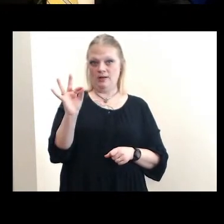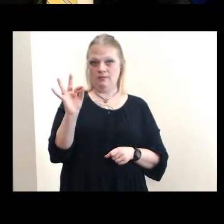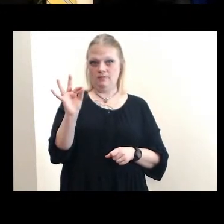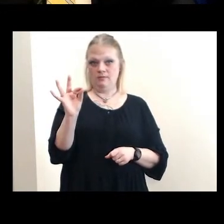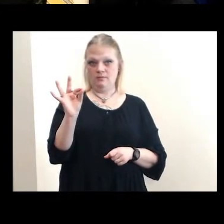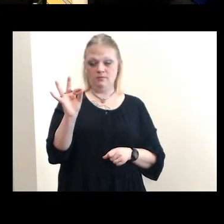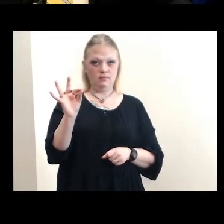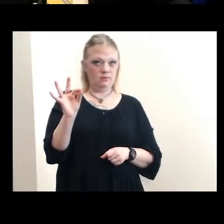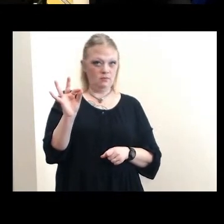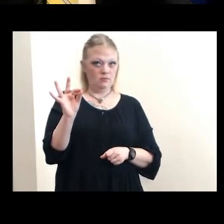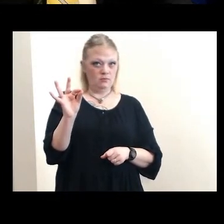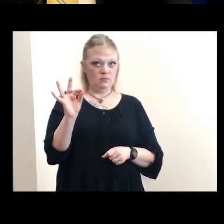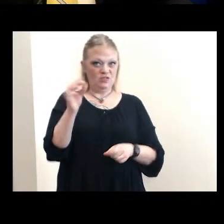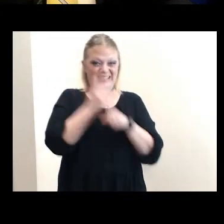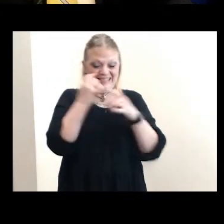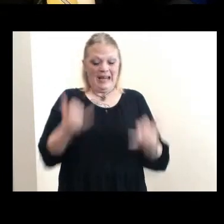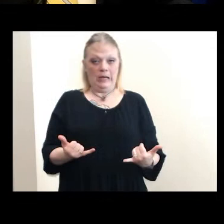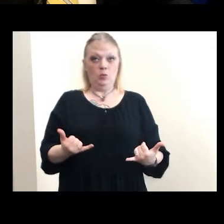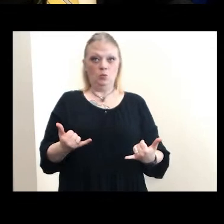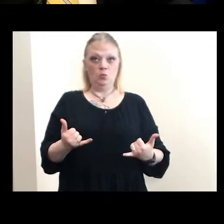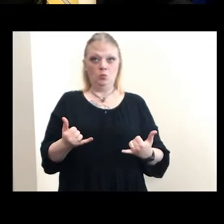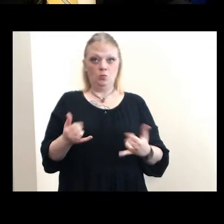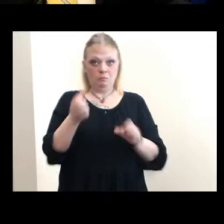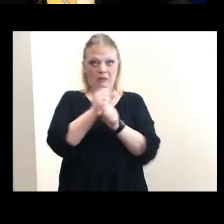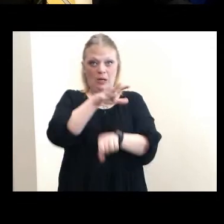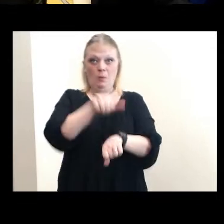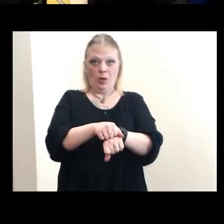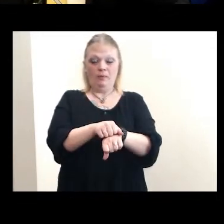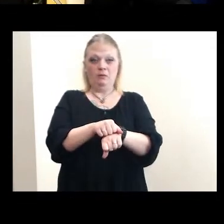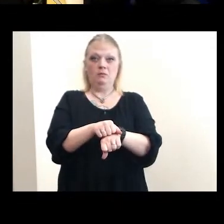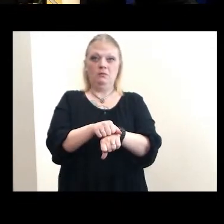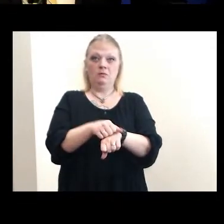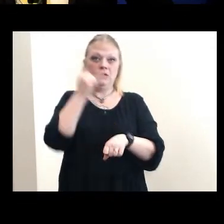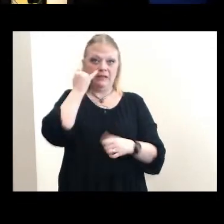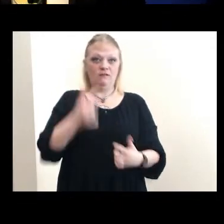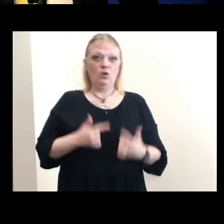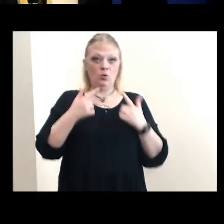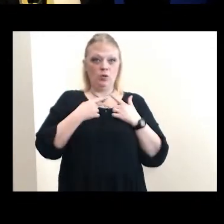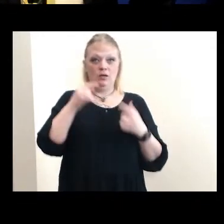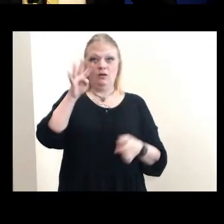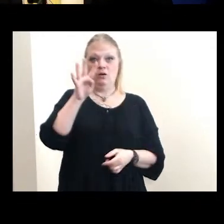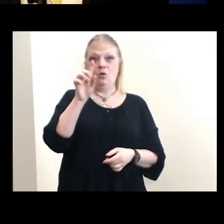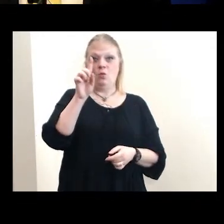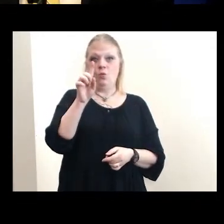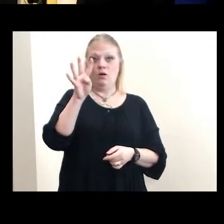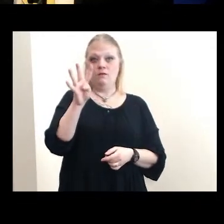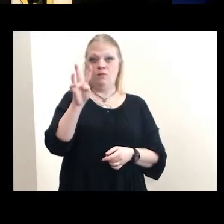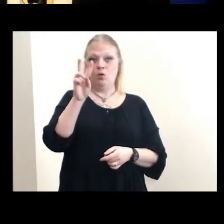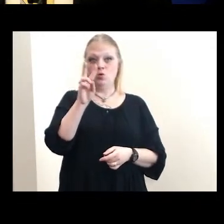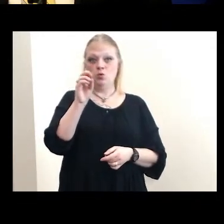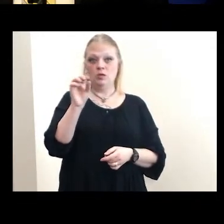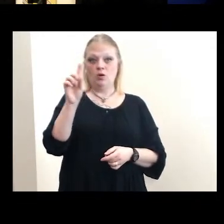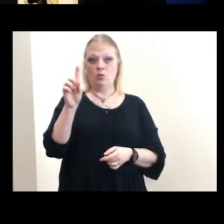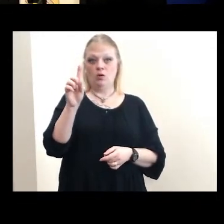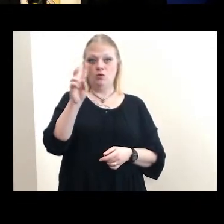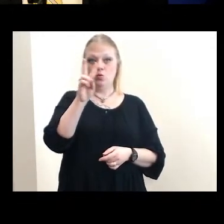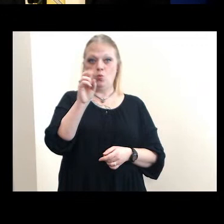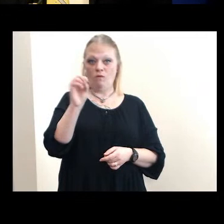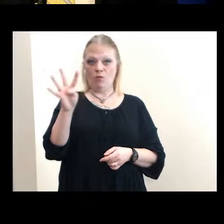1-833-697-4829 right now and scheduling an appointment. If you live in the 14201,